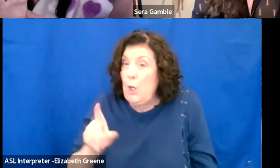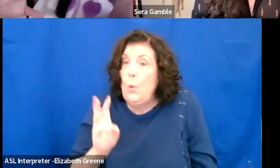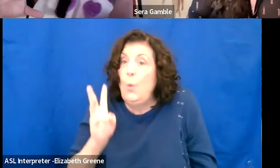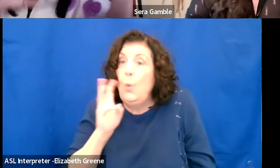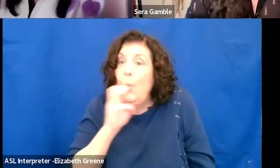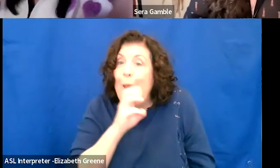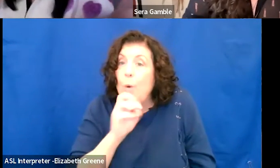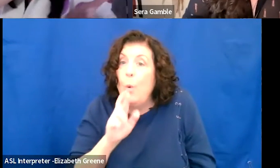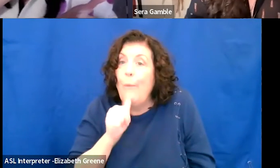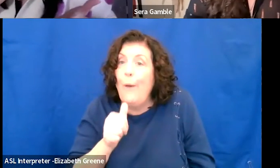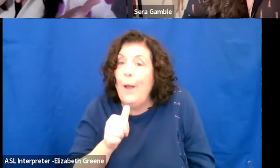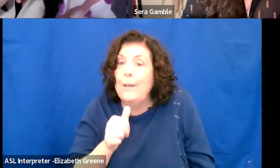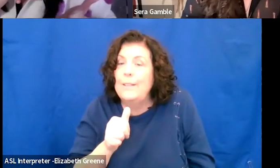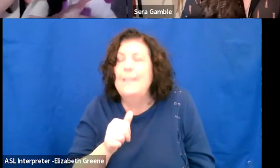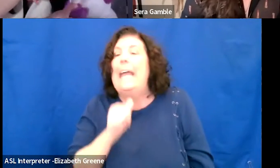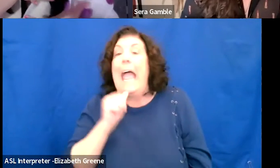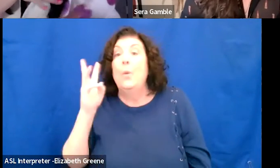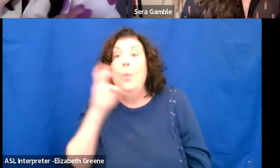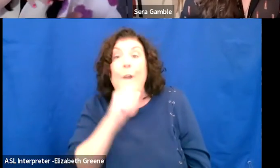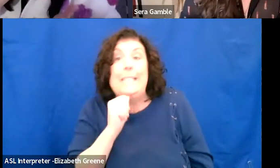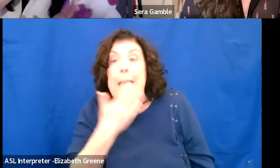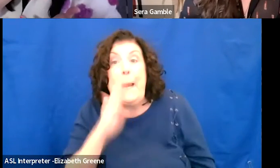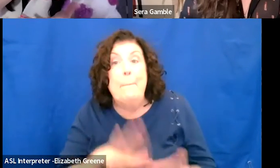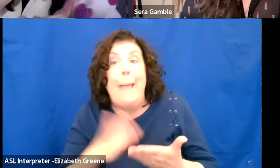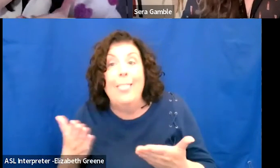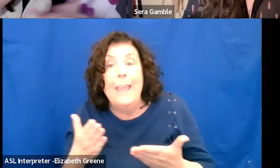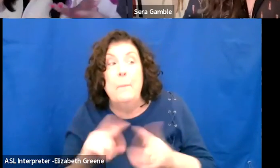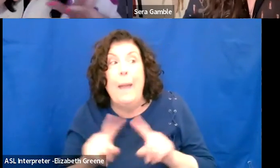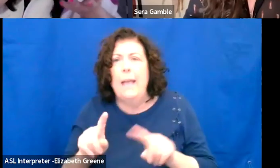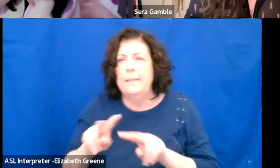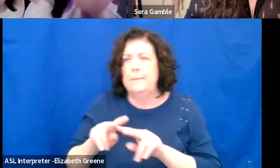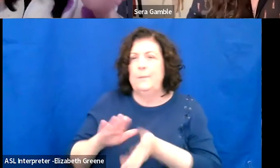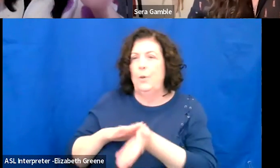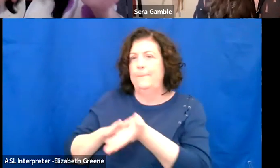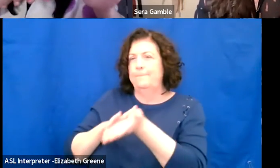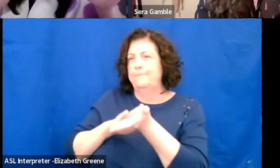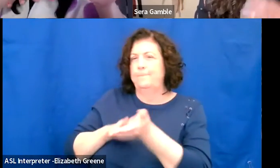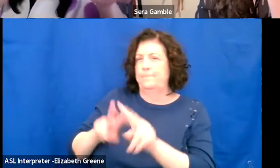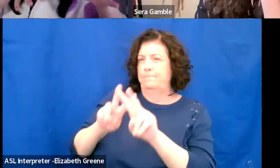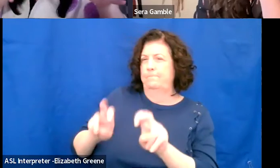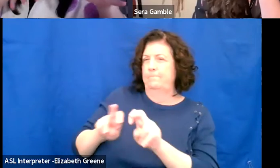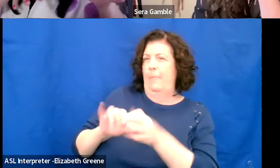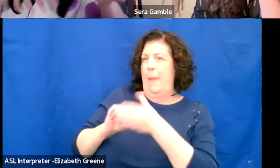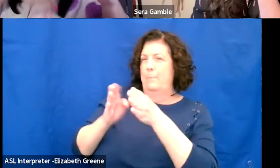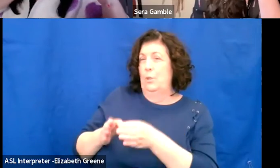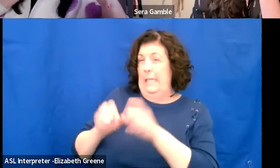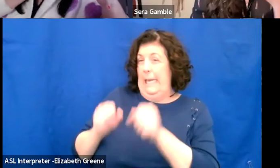thing. Can you play well with others? What's your vibe? Are you gonna make me feel uncomfortable? Are you